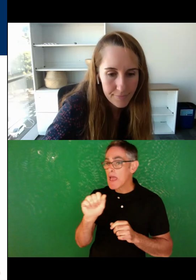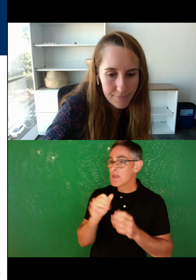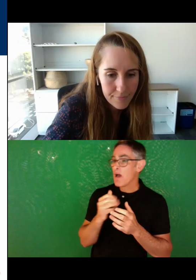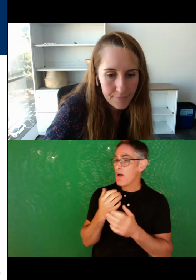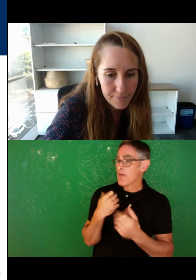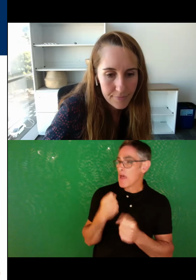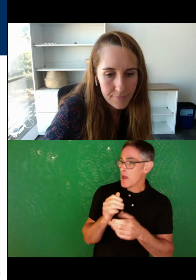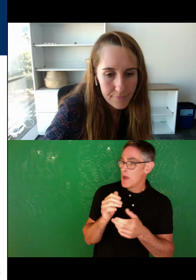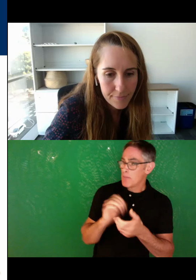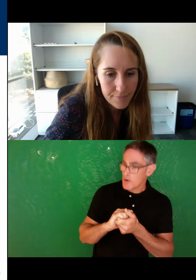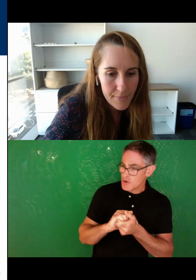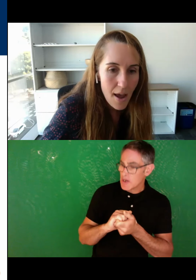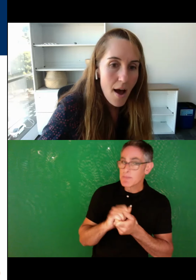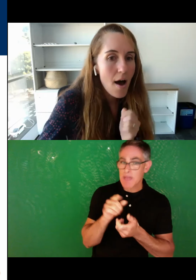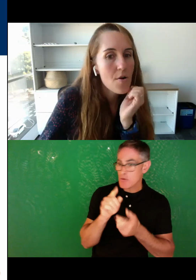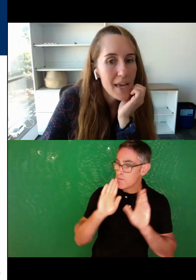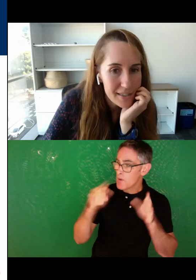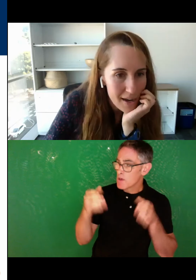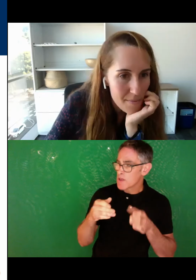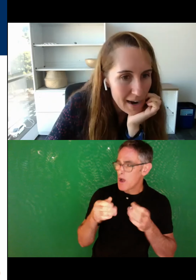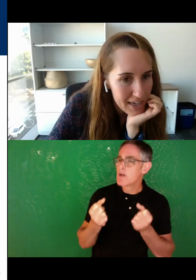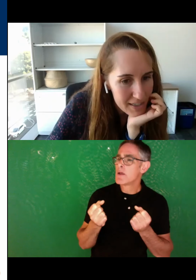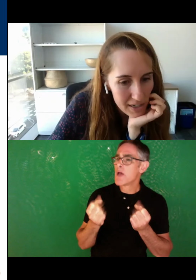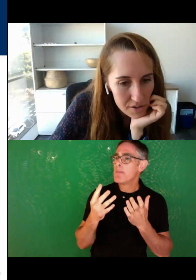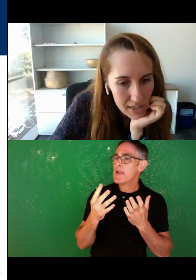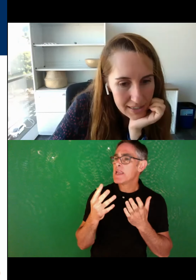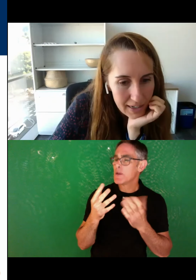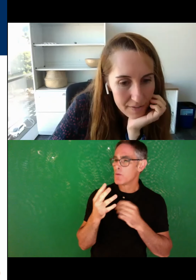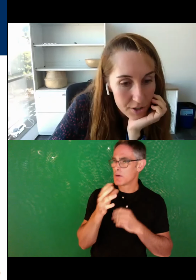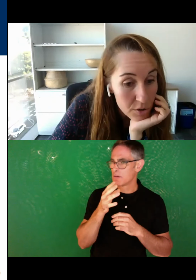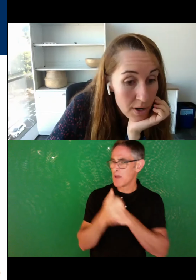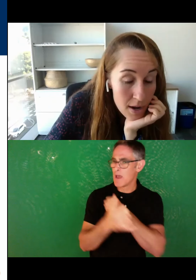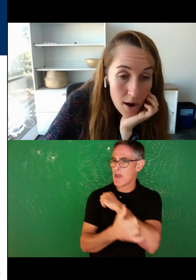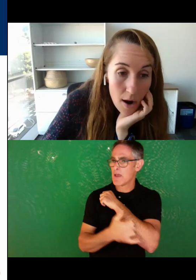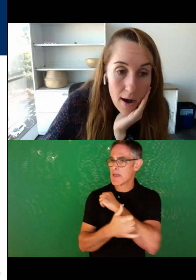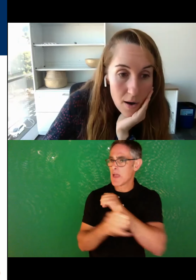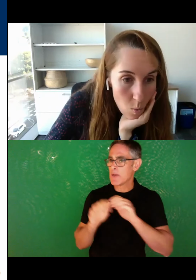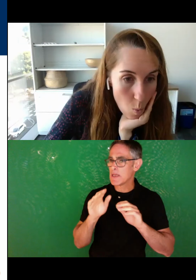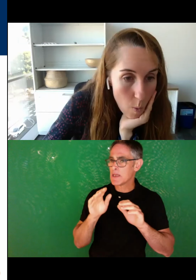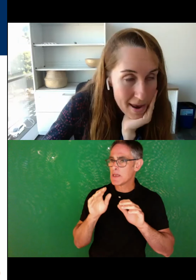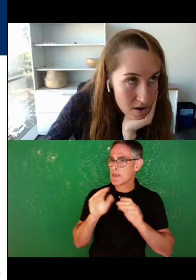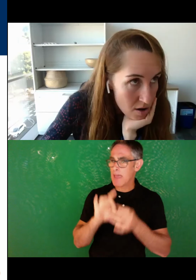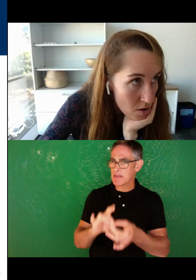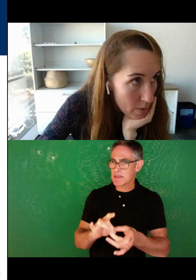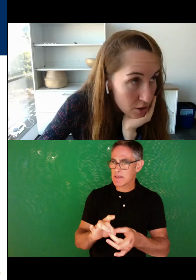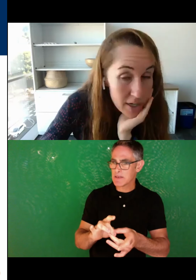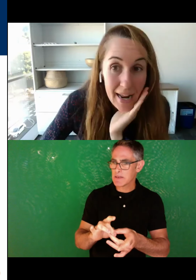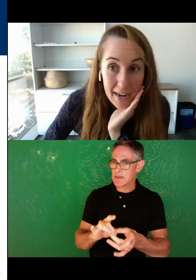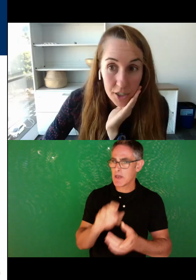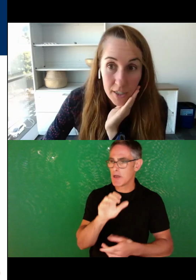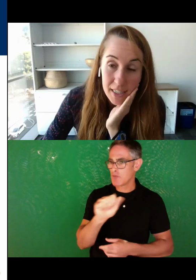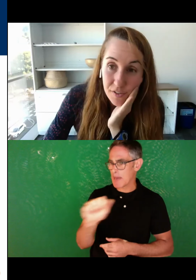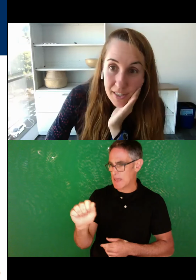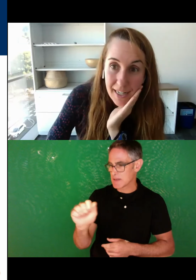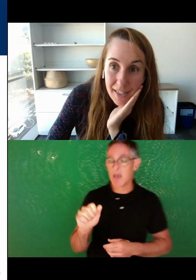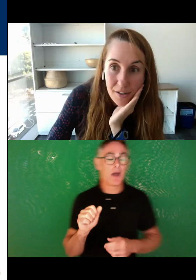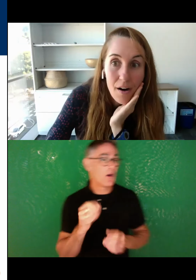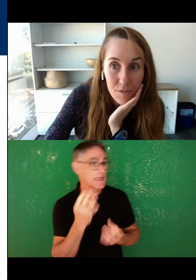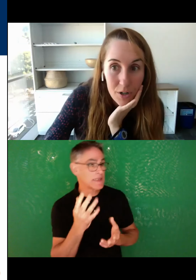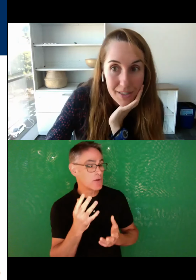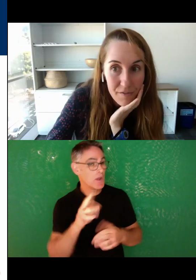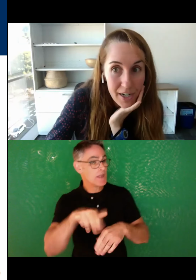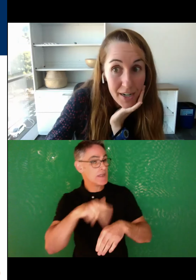% were county-based AAAs? Oh yes, I can tell you the exact level. So when we look nationally, different